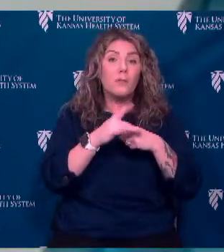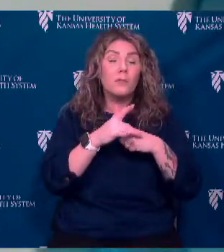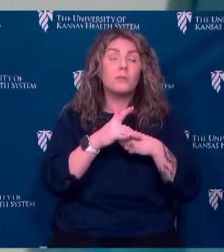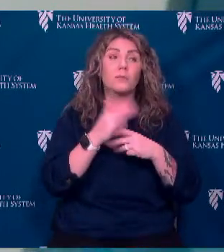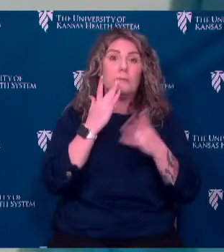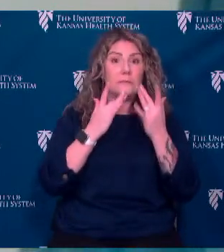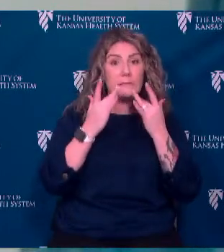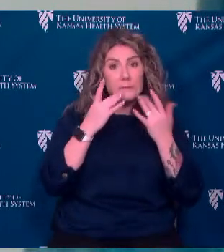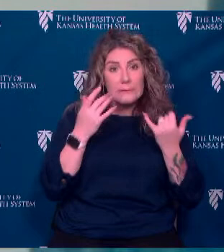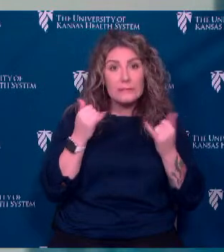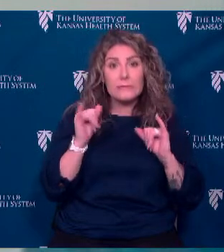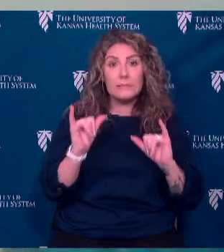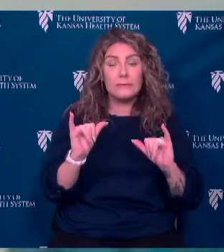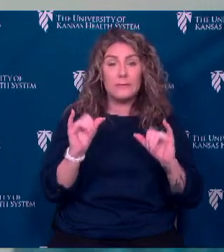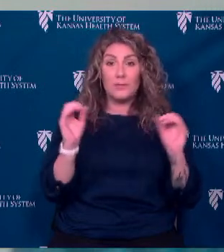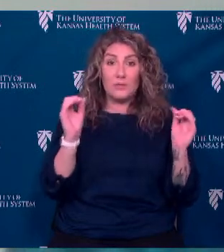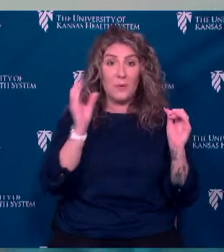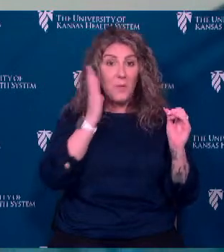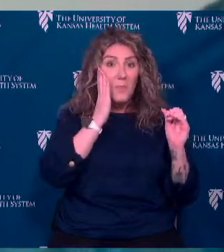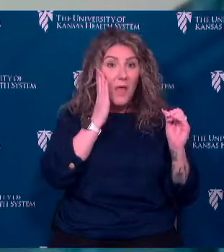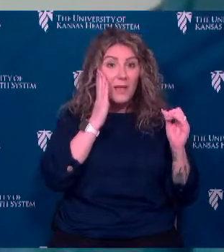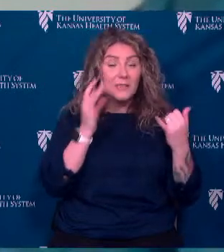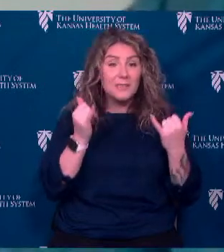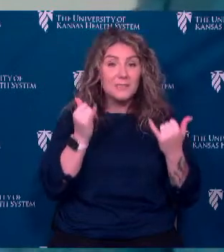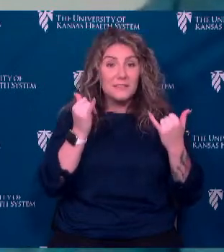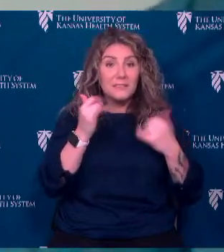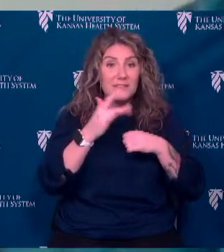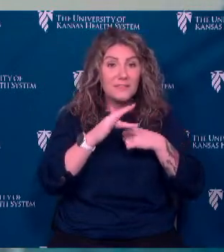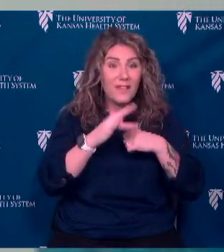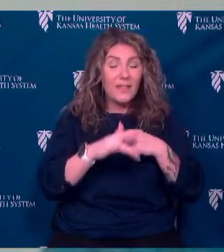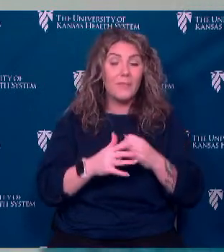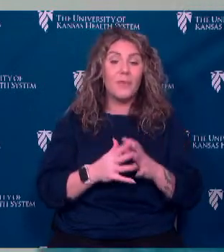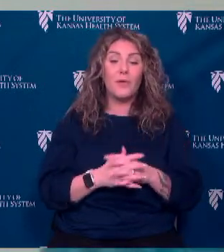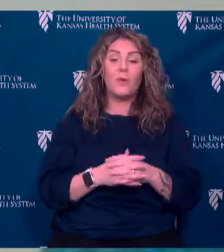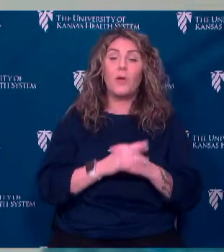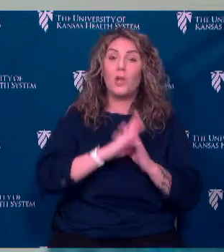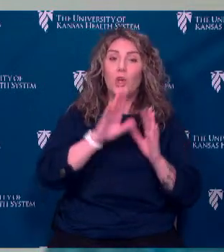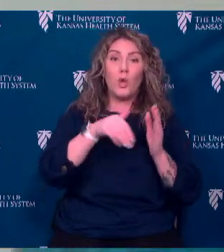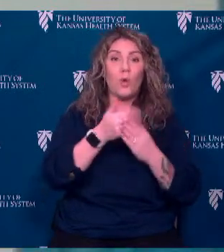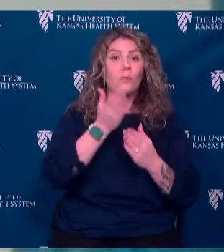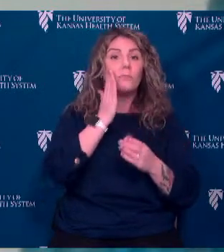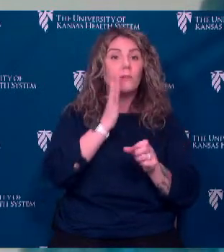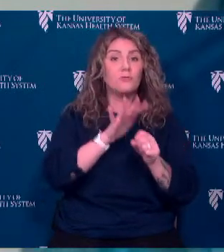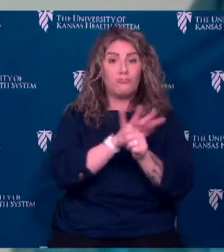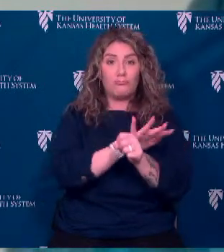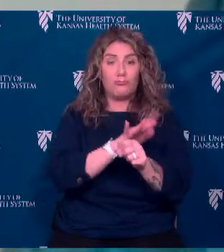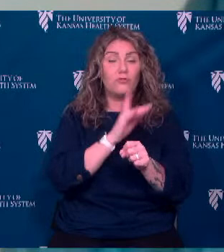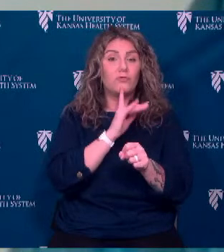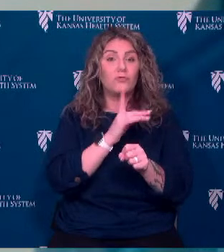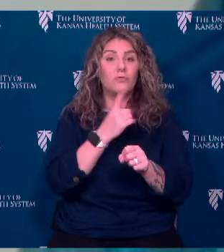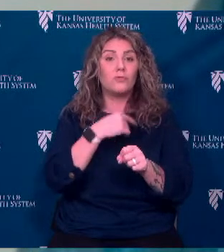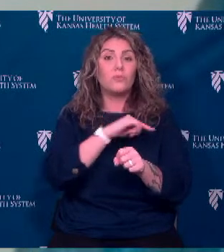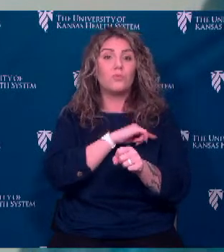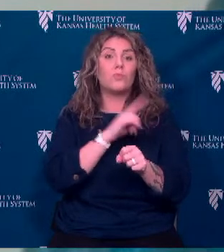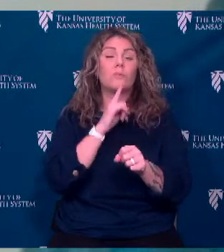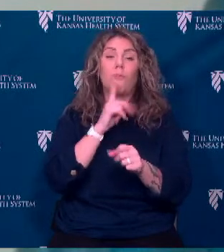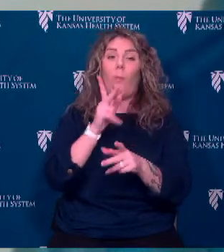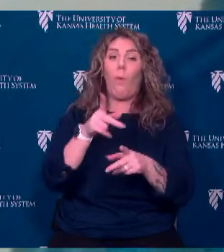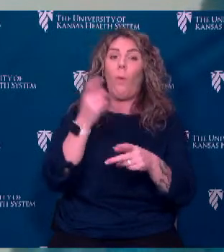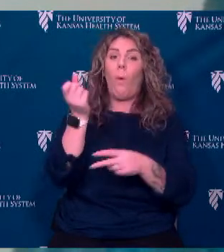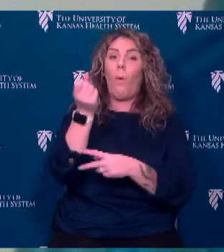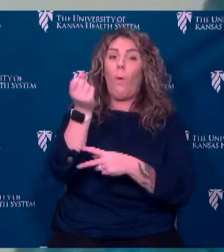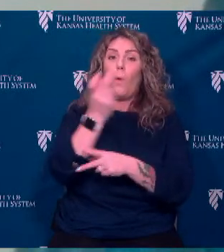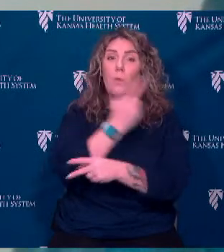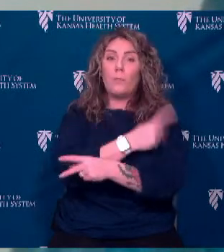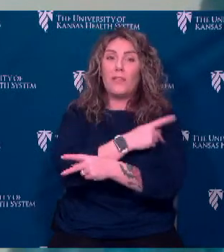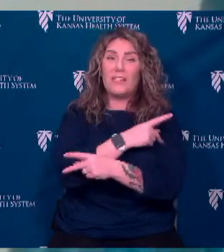beds. We have no beds today available. All beds are full. We are boarding patients in the ED. Like